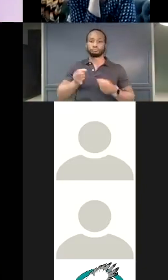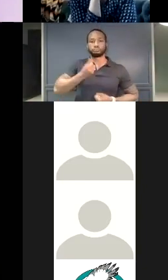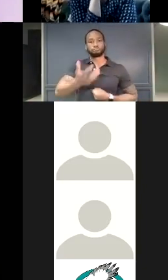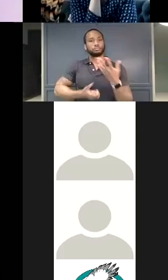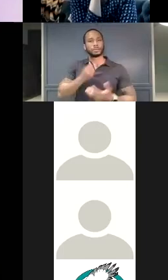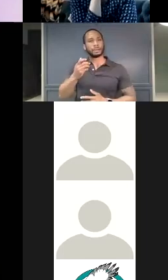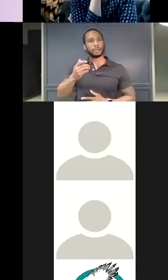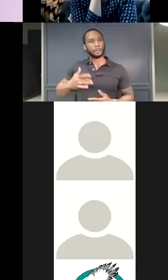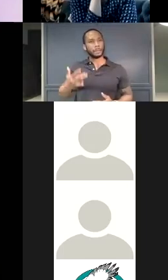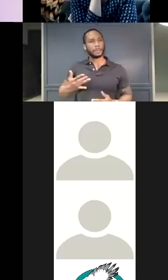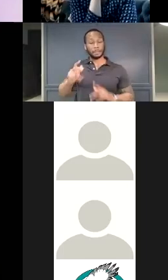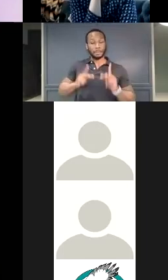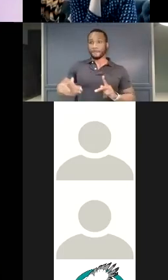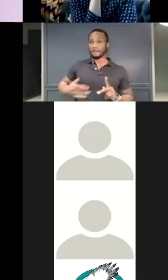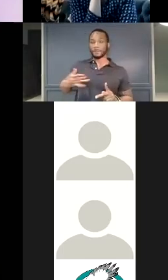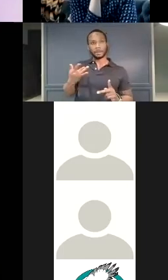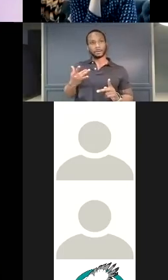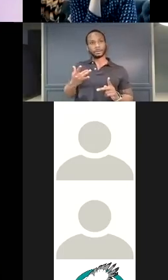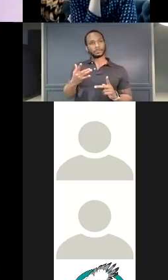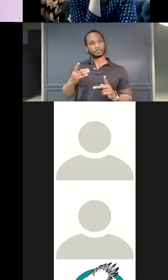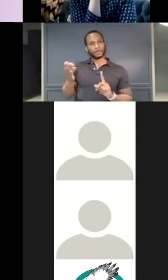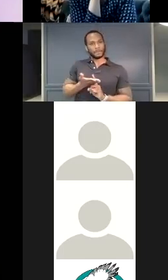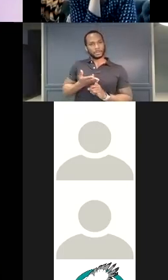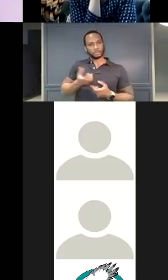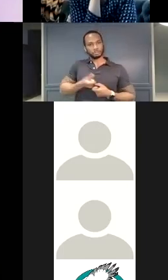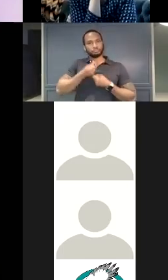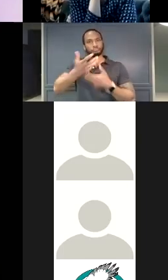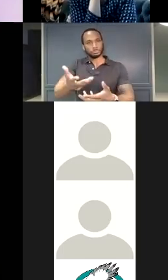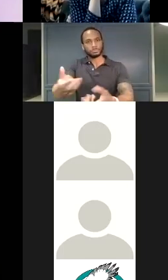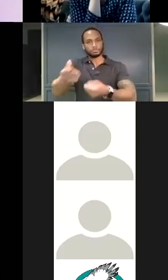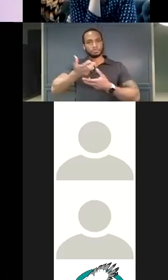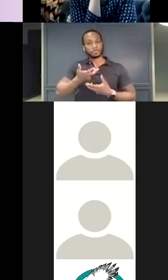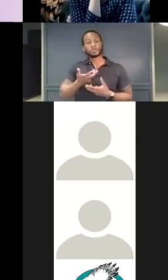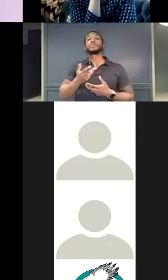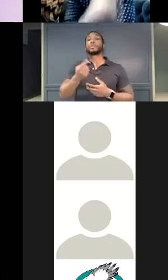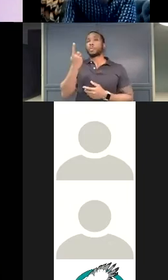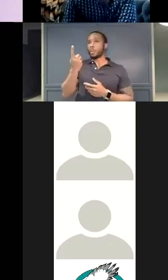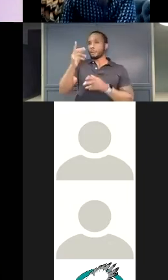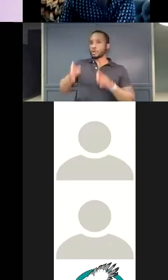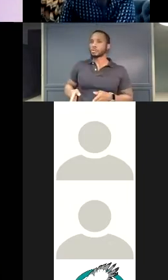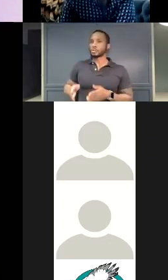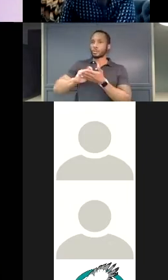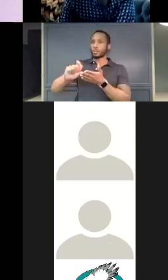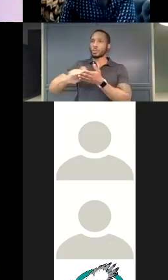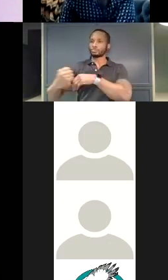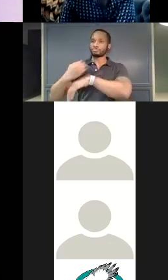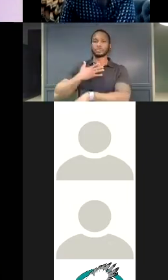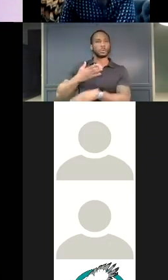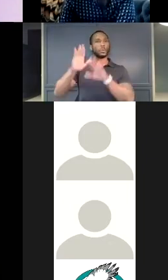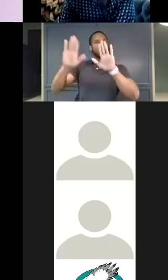feel compelled to tell you their story back. And so one of the people who wrote back to me was this incredible person named